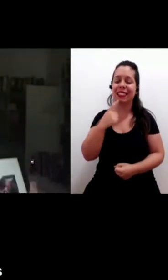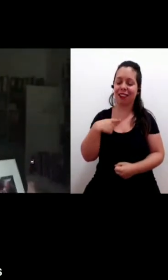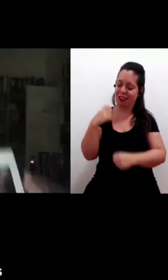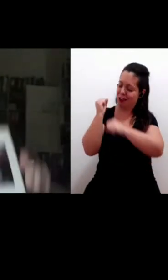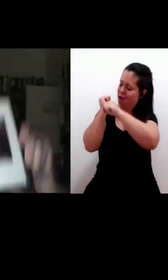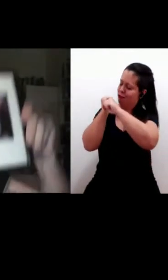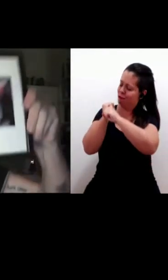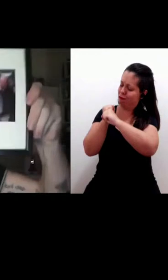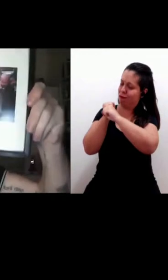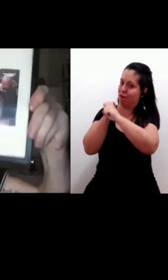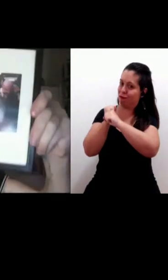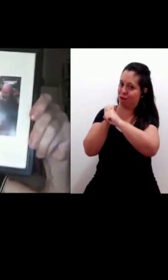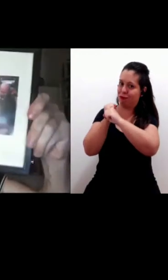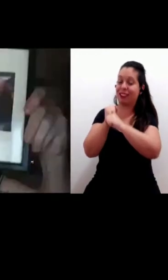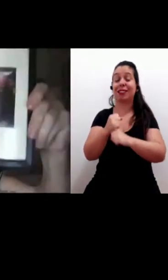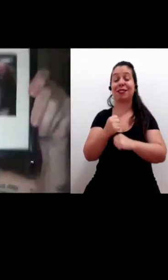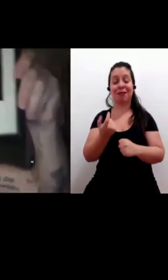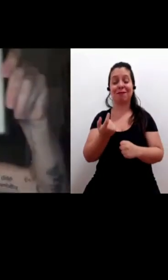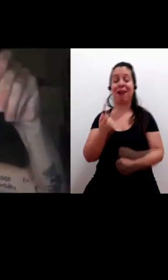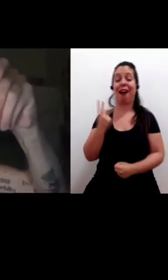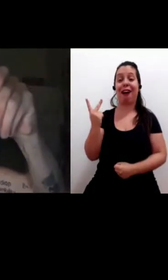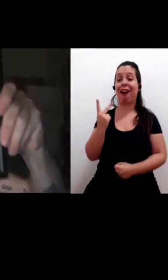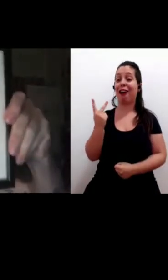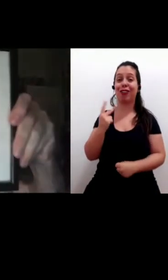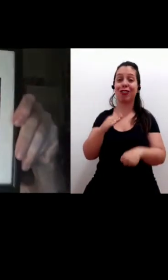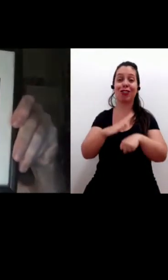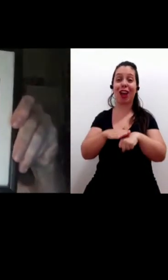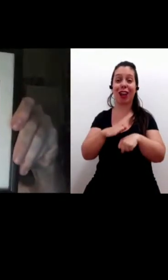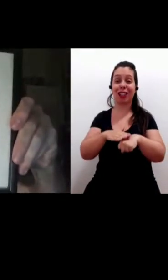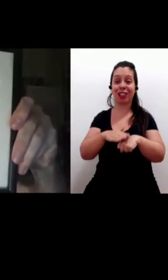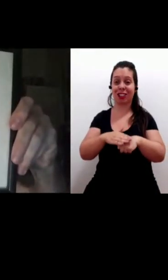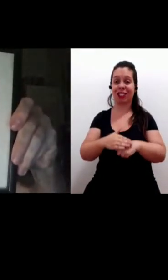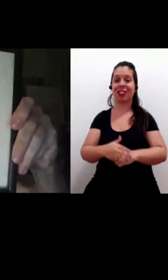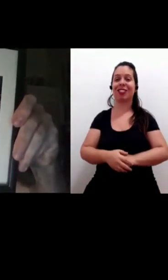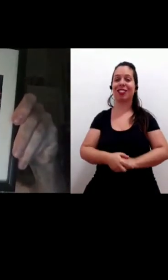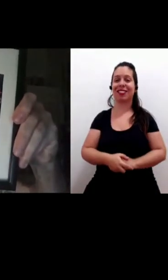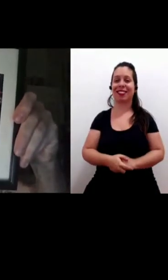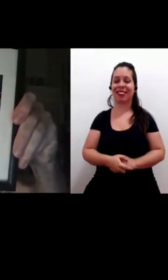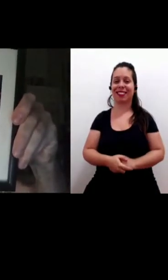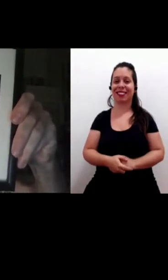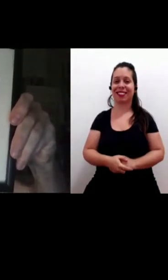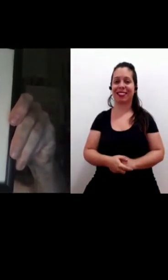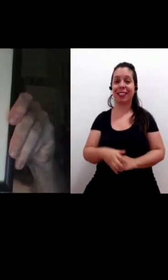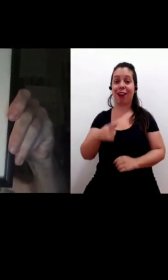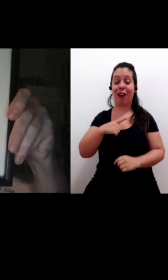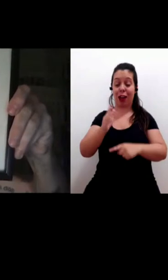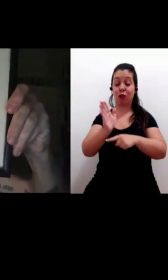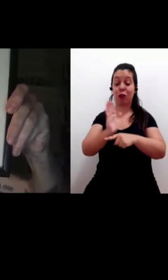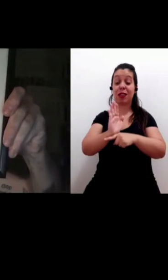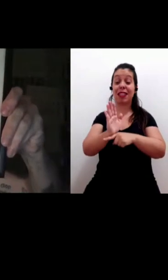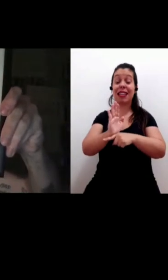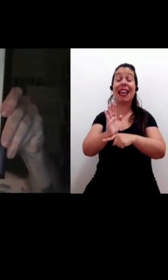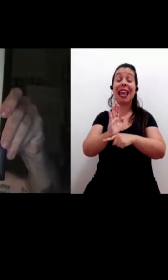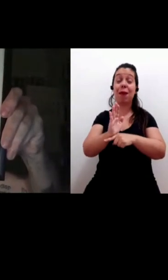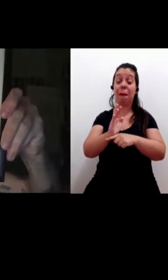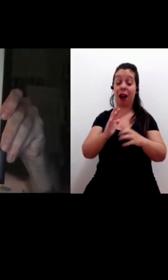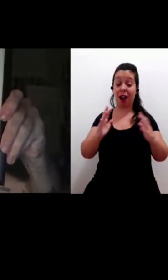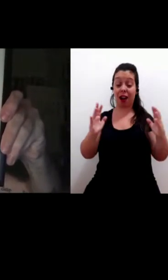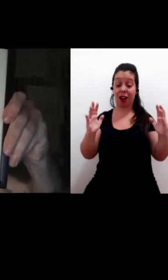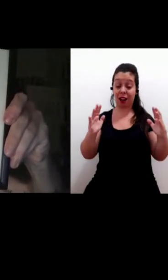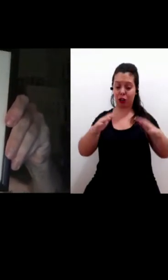of the things we did was we pulled a mobile cinema across Scotland. It was a